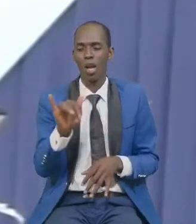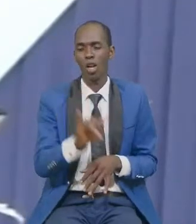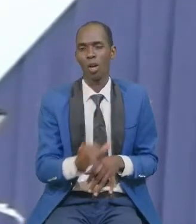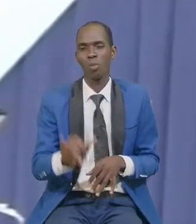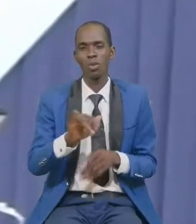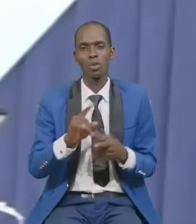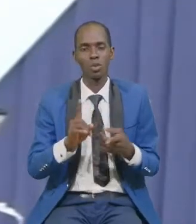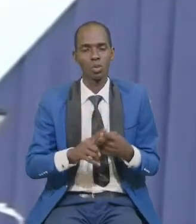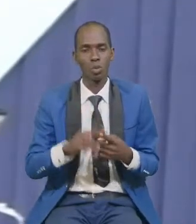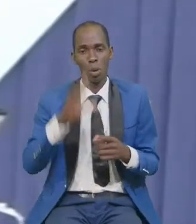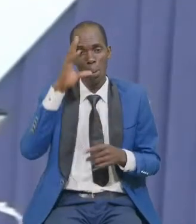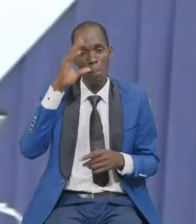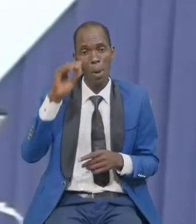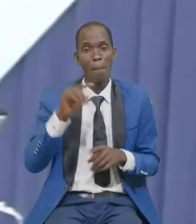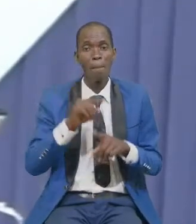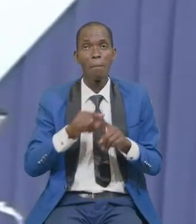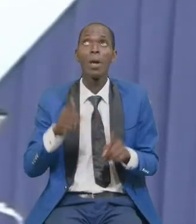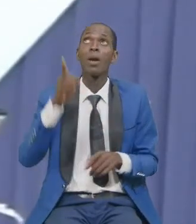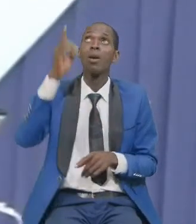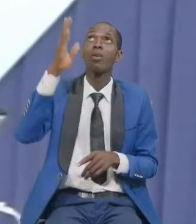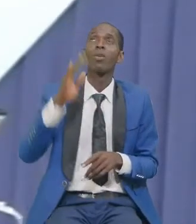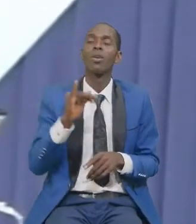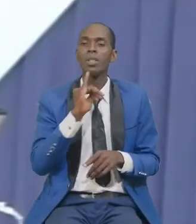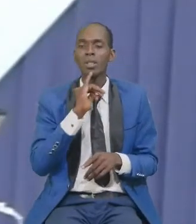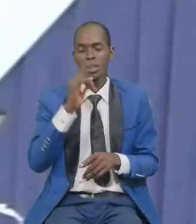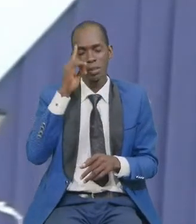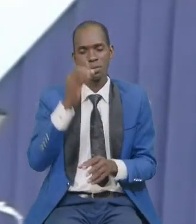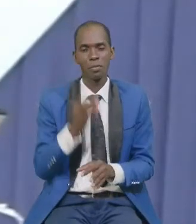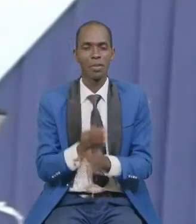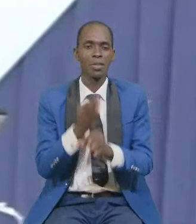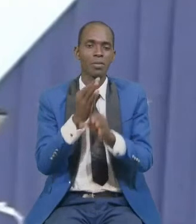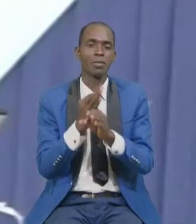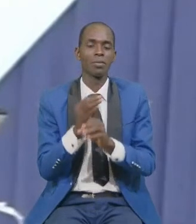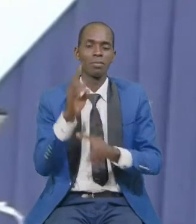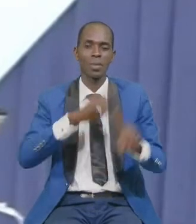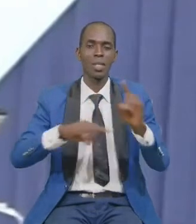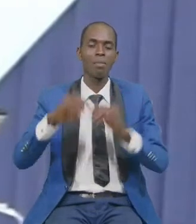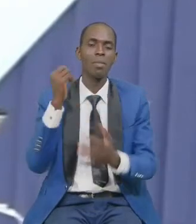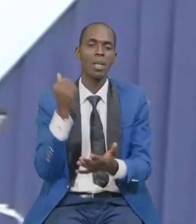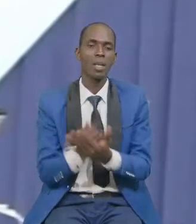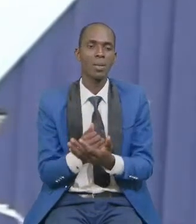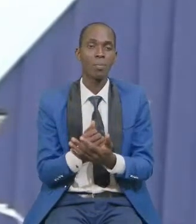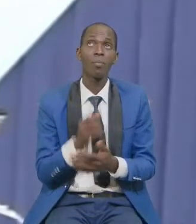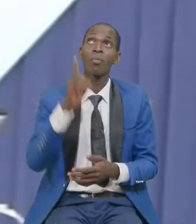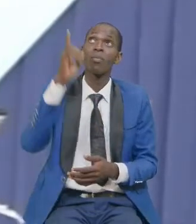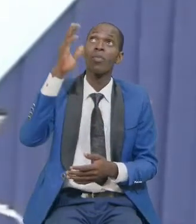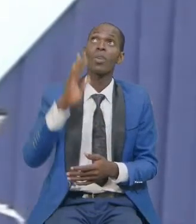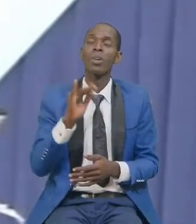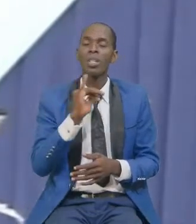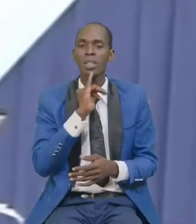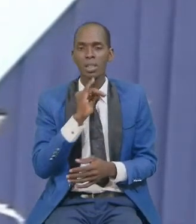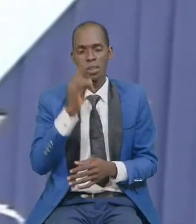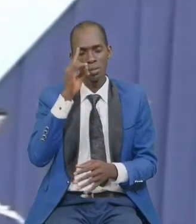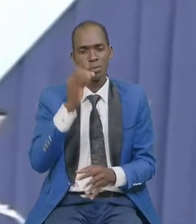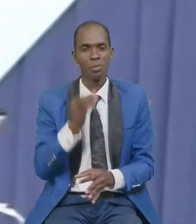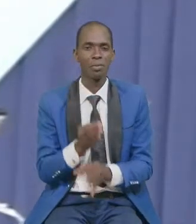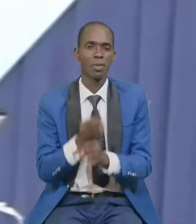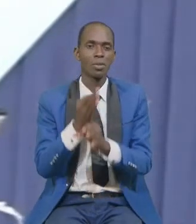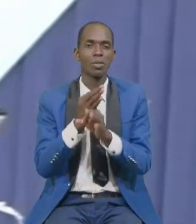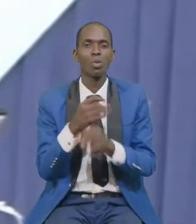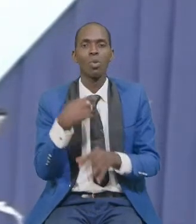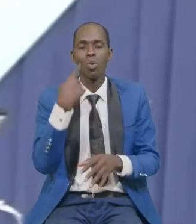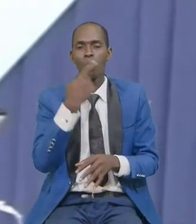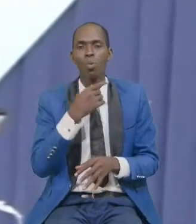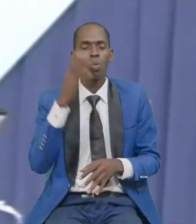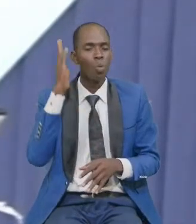But God is faithful. Give me a good amen there. God is faithful. Who will